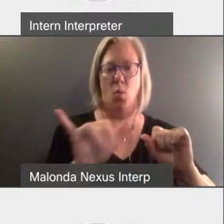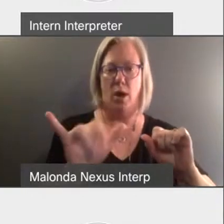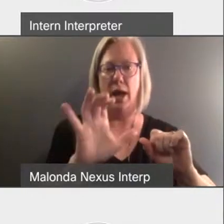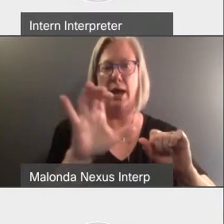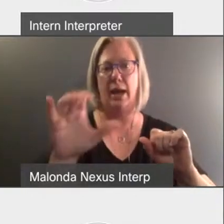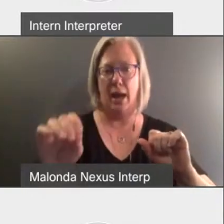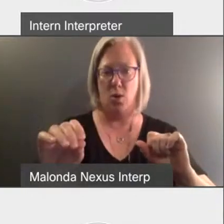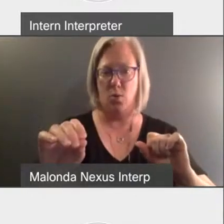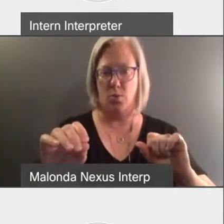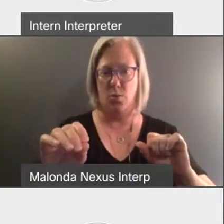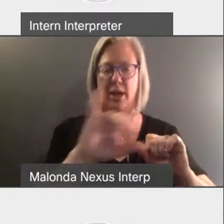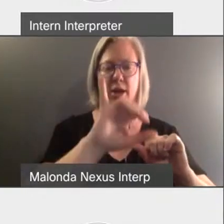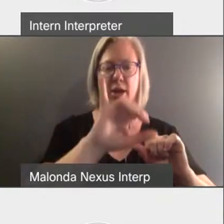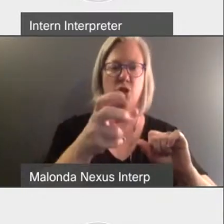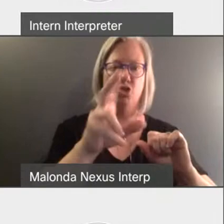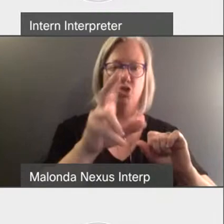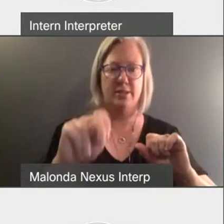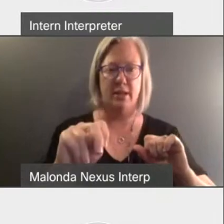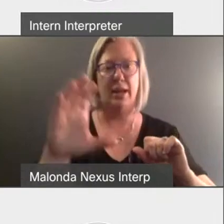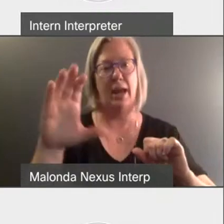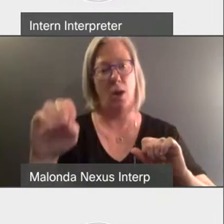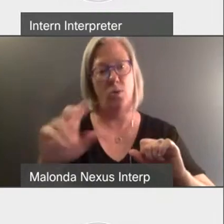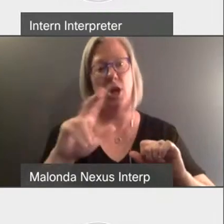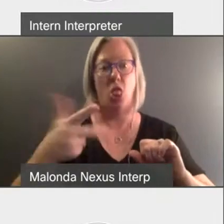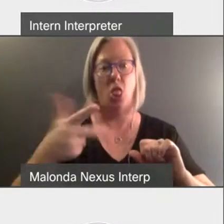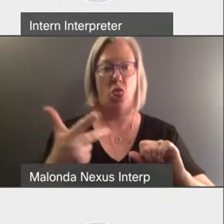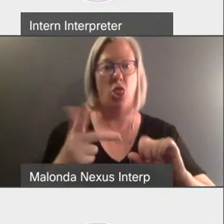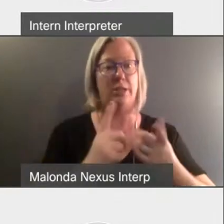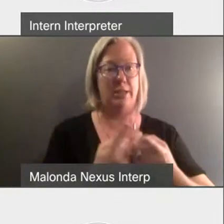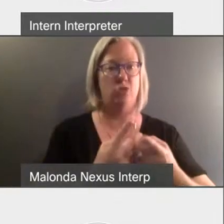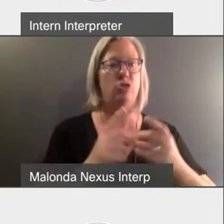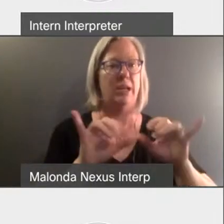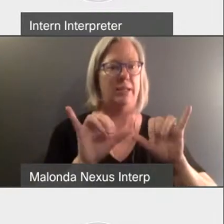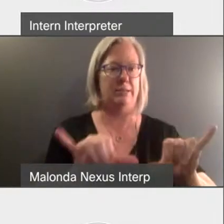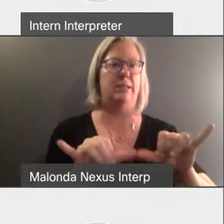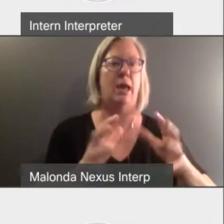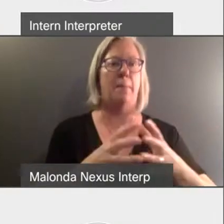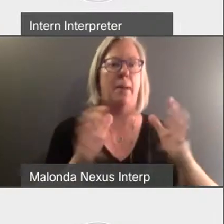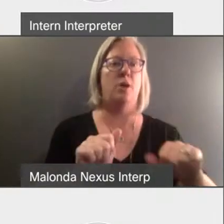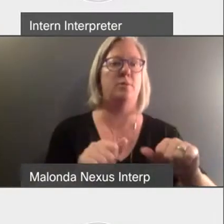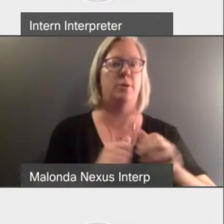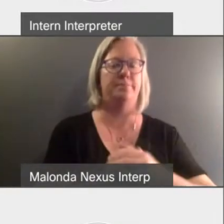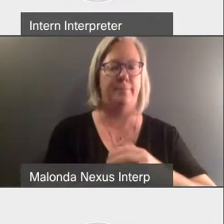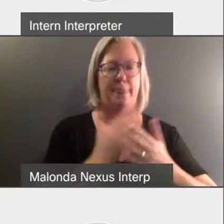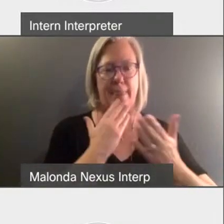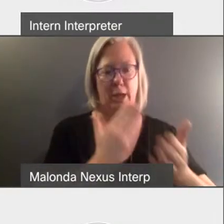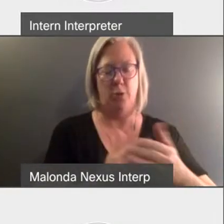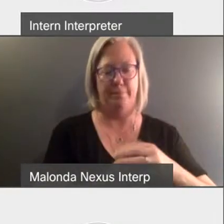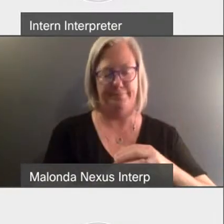County, Johnson County, 3rd District as intact as it possibly can. Thank you.